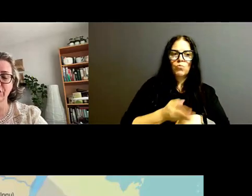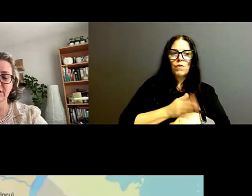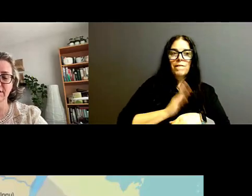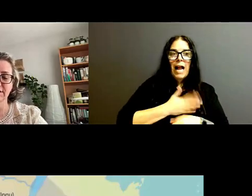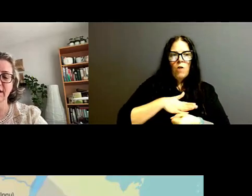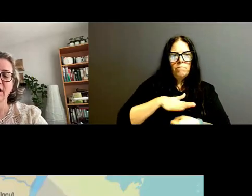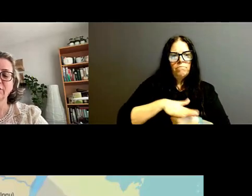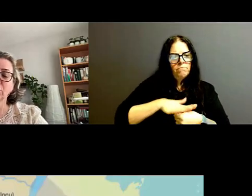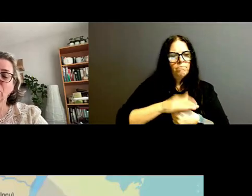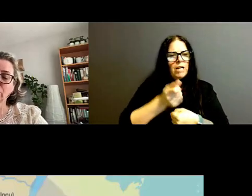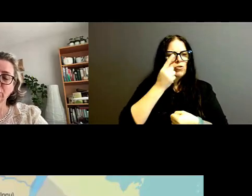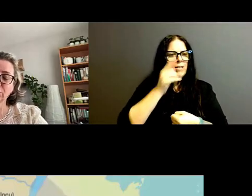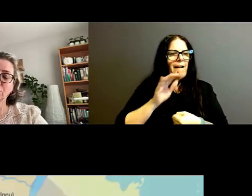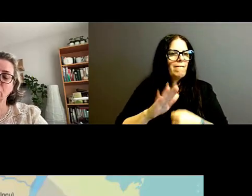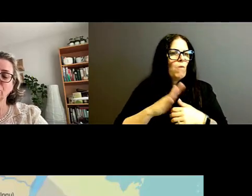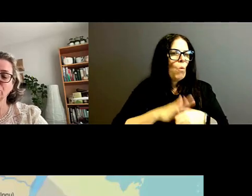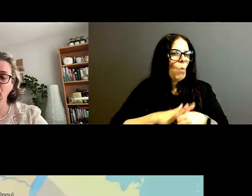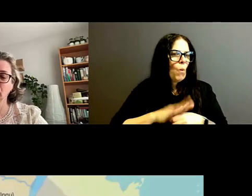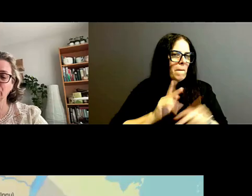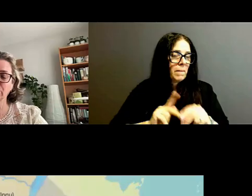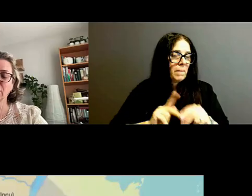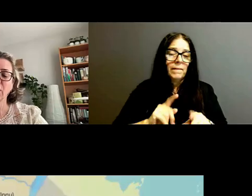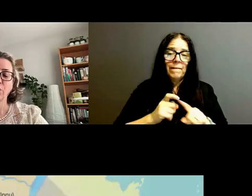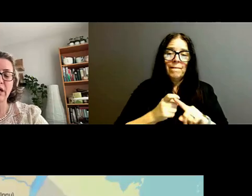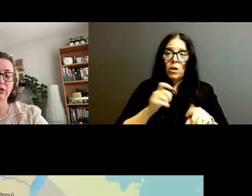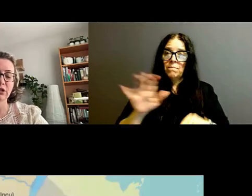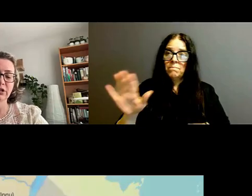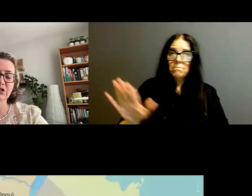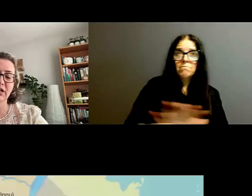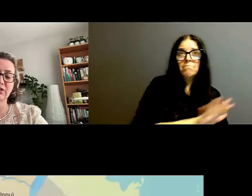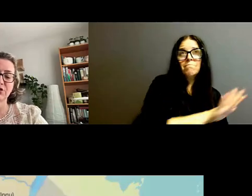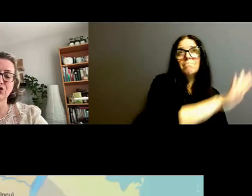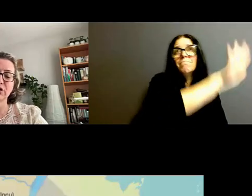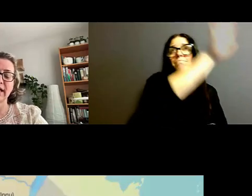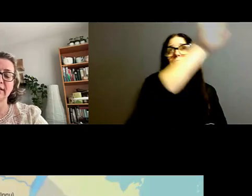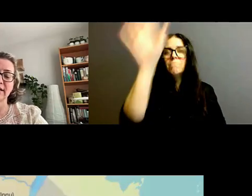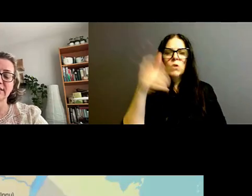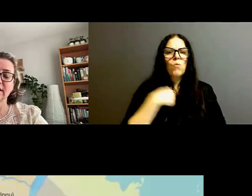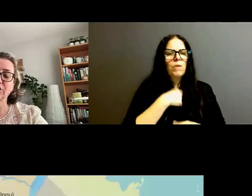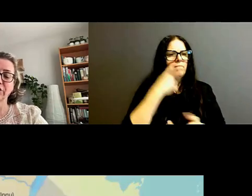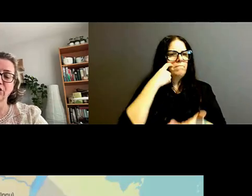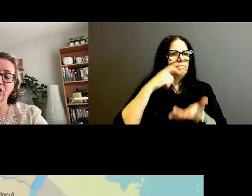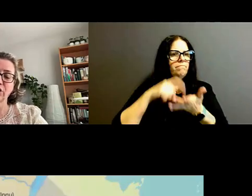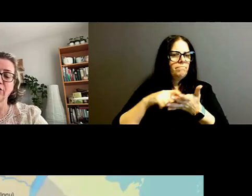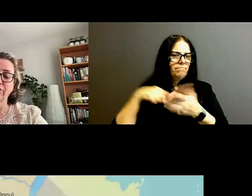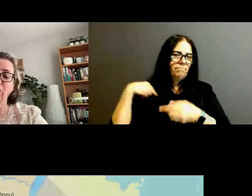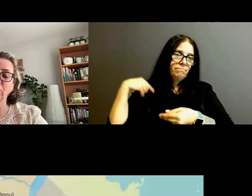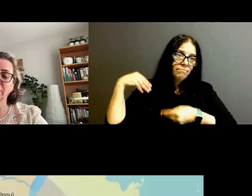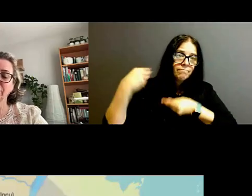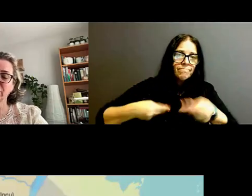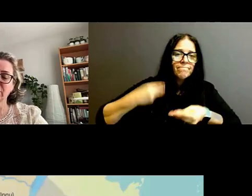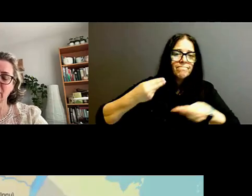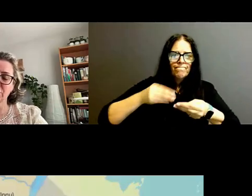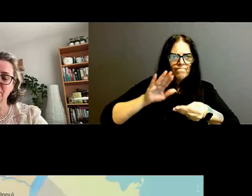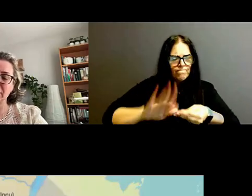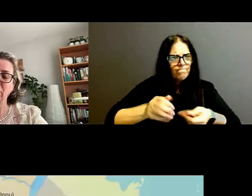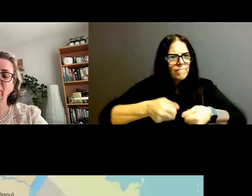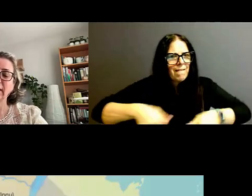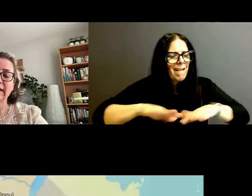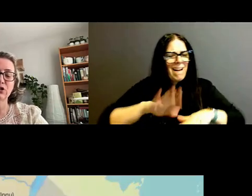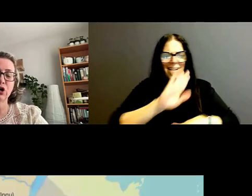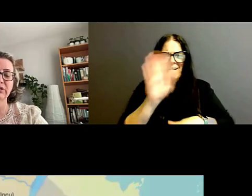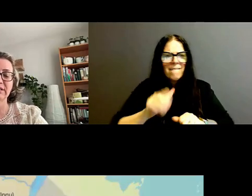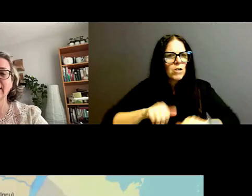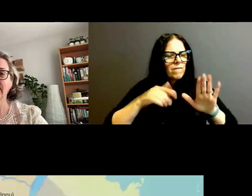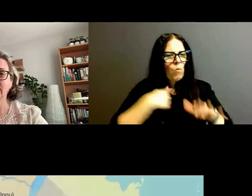their cultures. From coast to coast to coast, we acknowledge the ancestral and unceded territory of all the First Nations